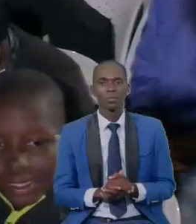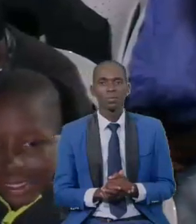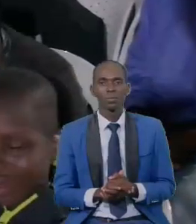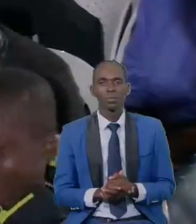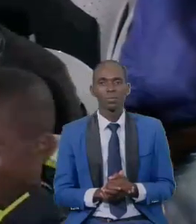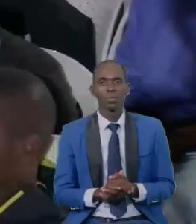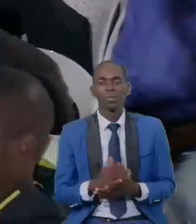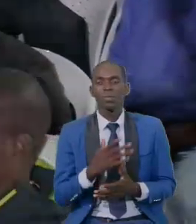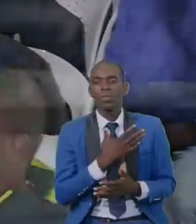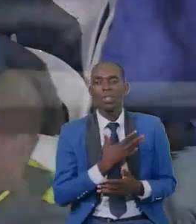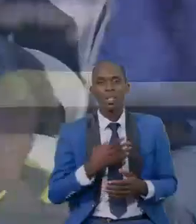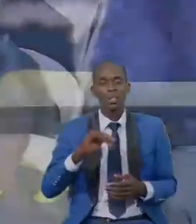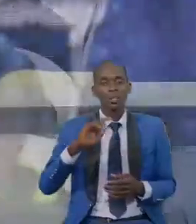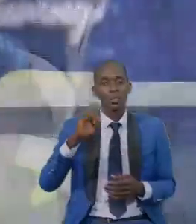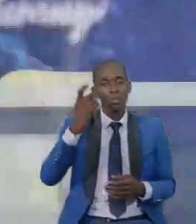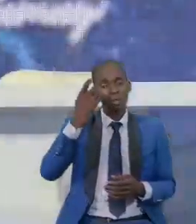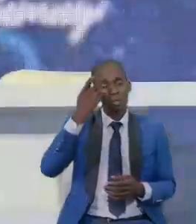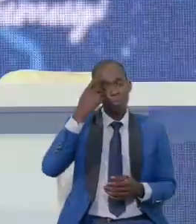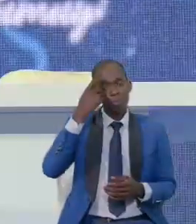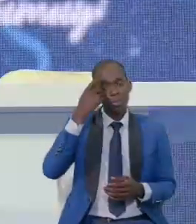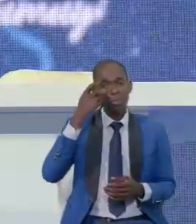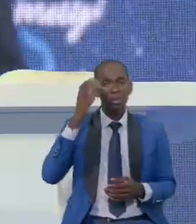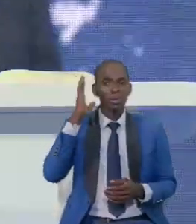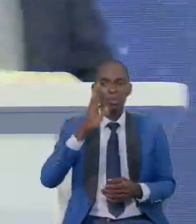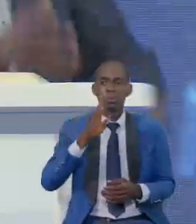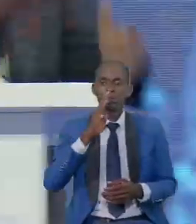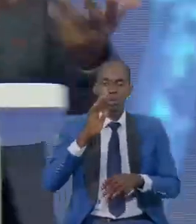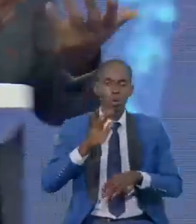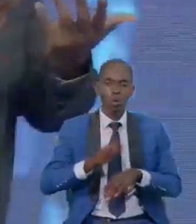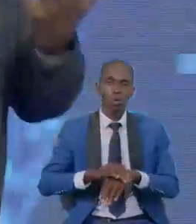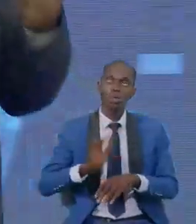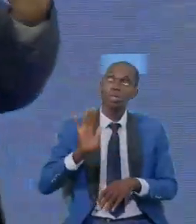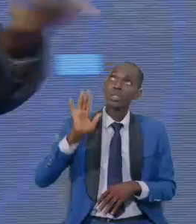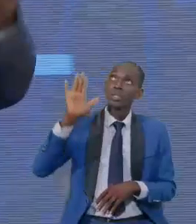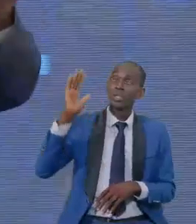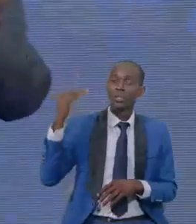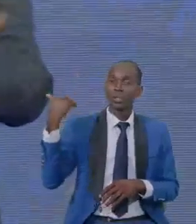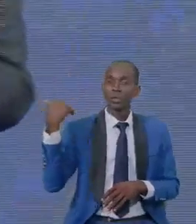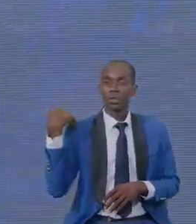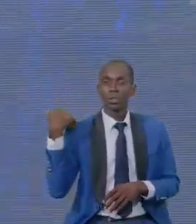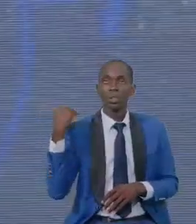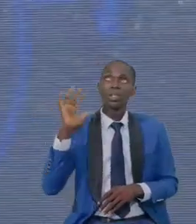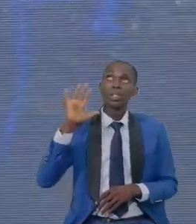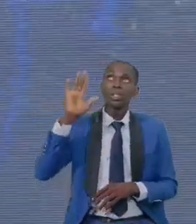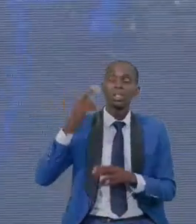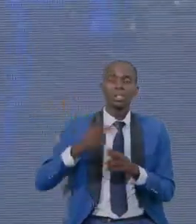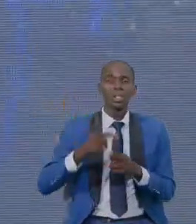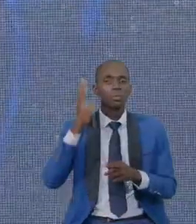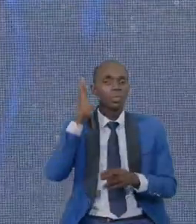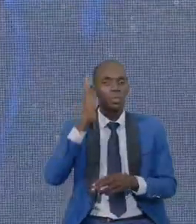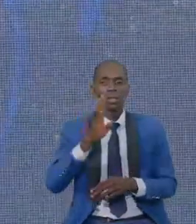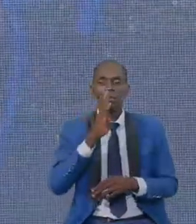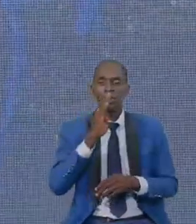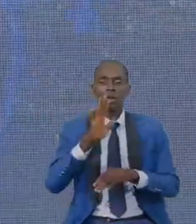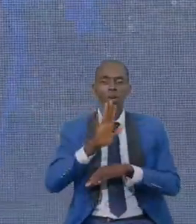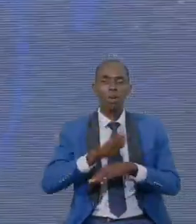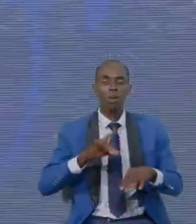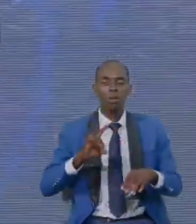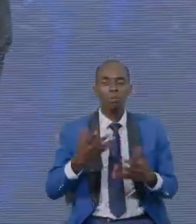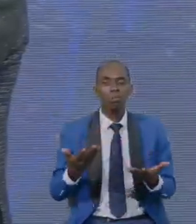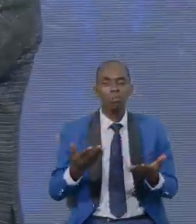And the government shall be upon his shoulder. His name shall be called Wonderful,